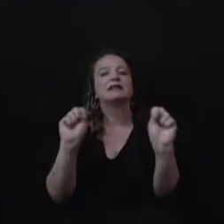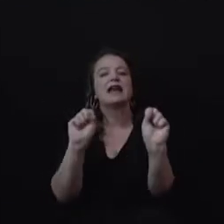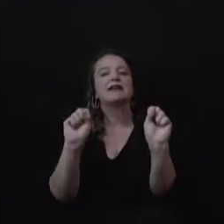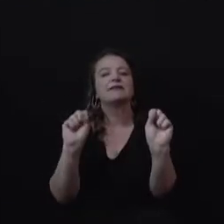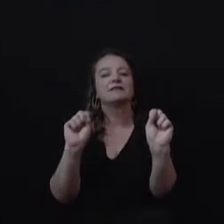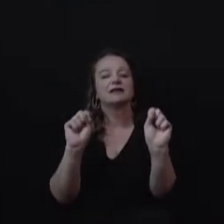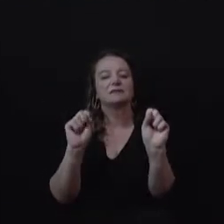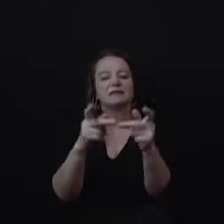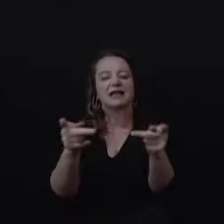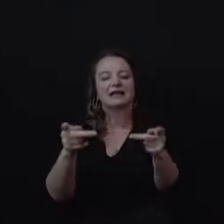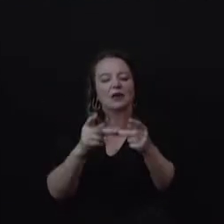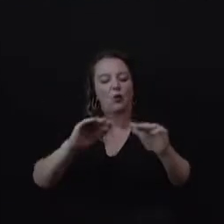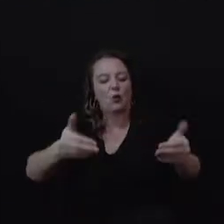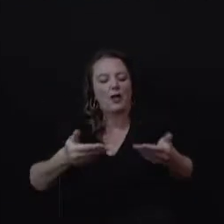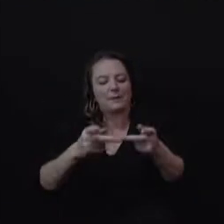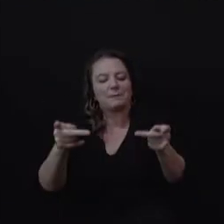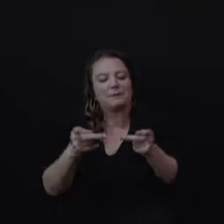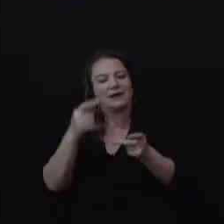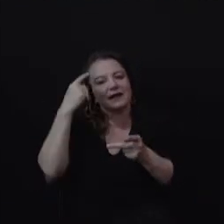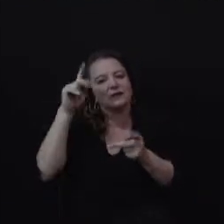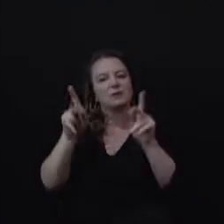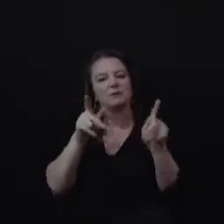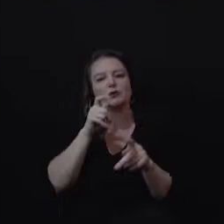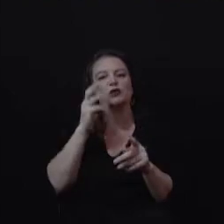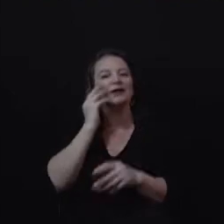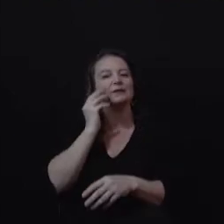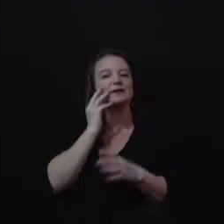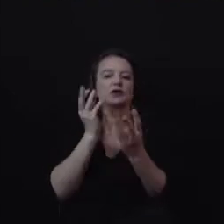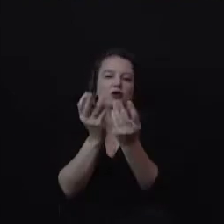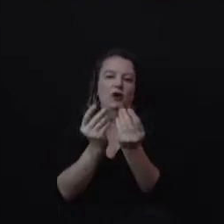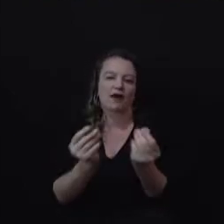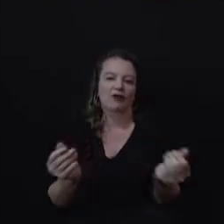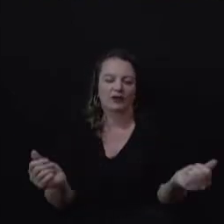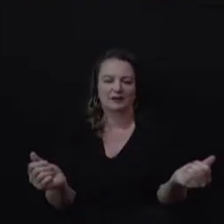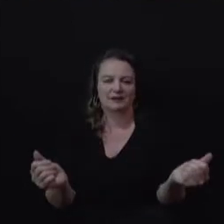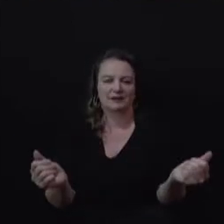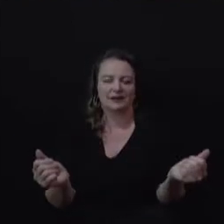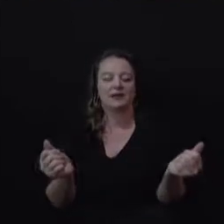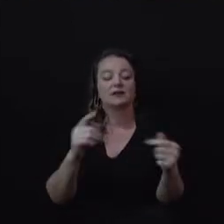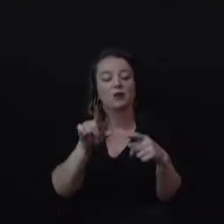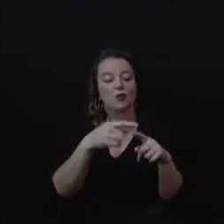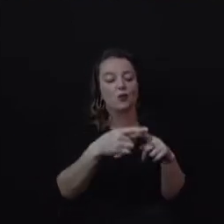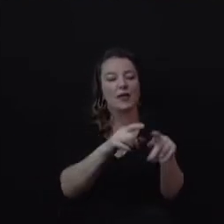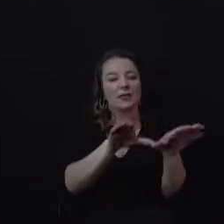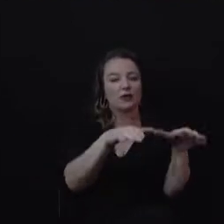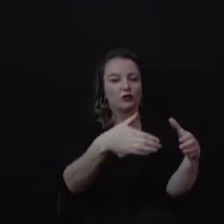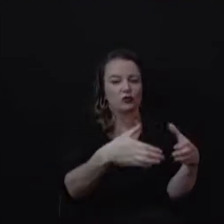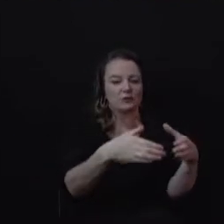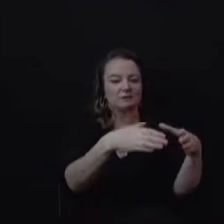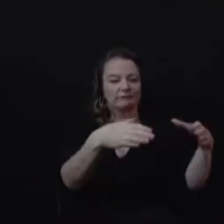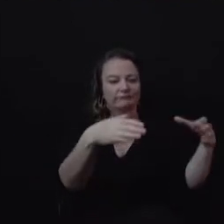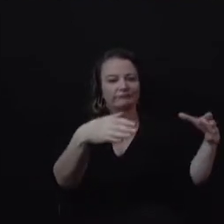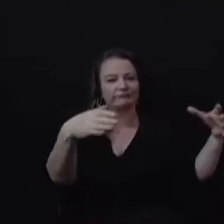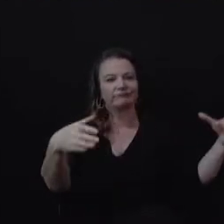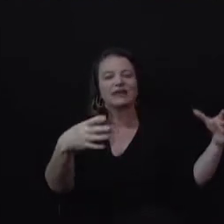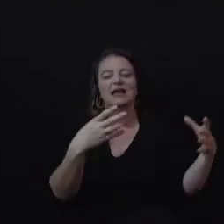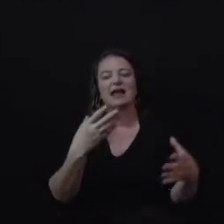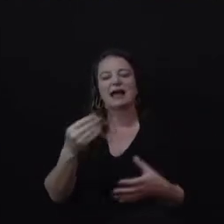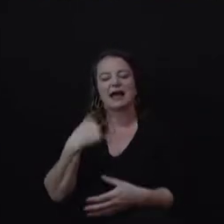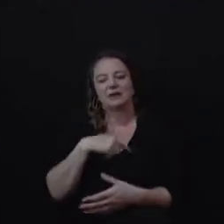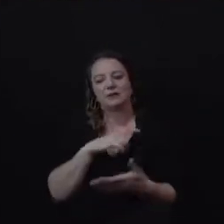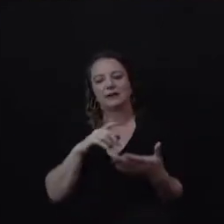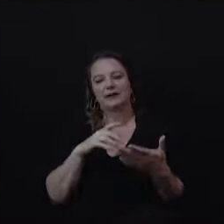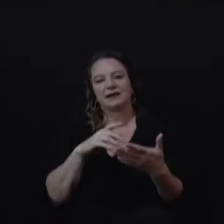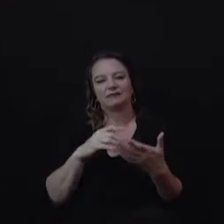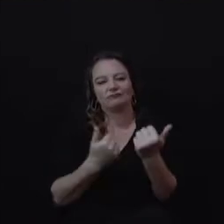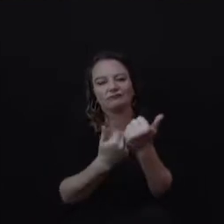for people that are in recovery. And so as these groups continue to expand, as we continue to wrap our arms around anybody who's